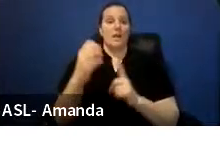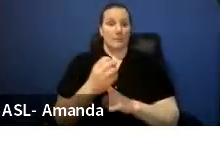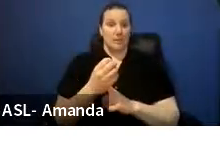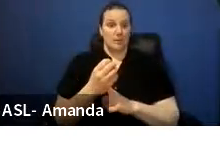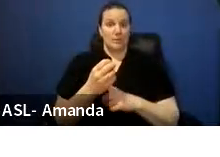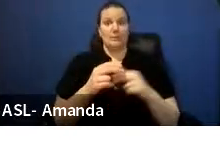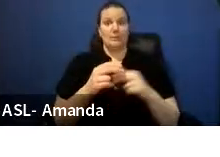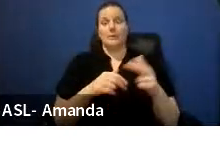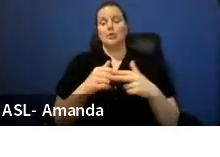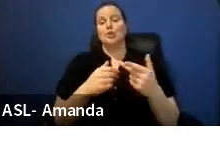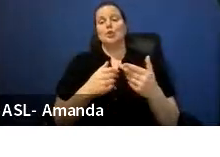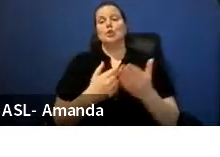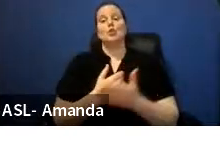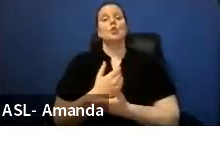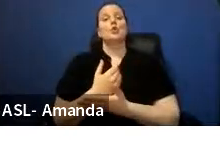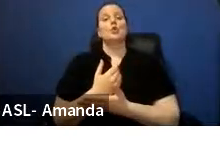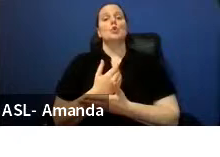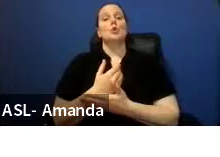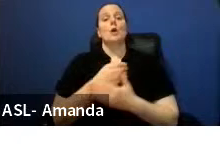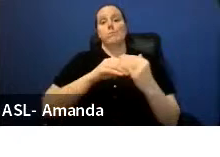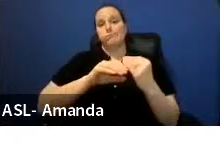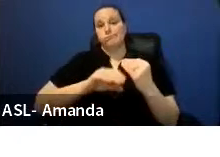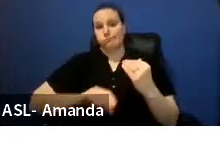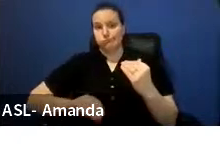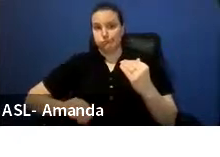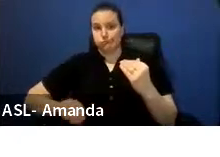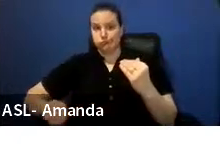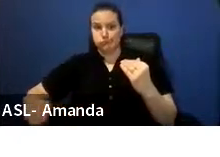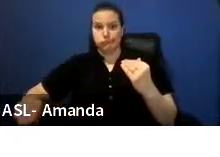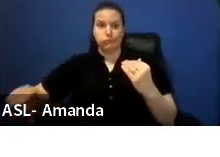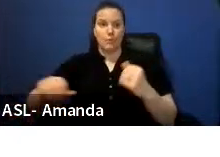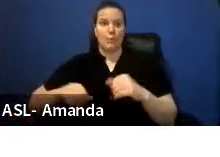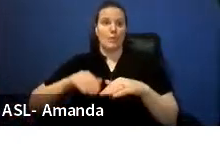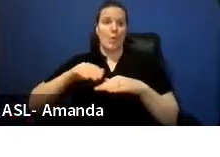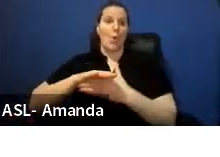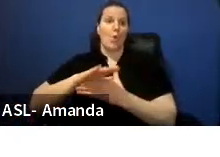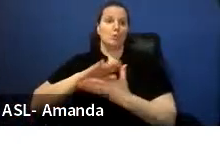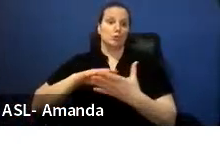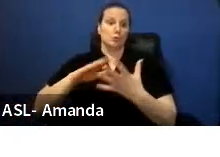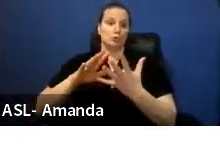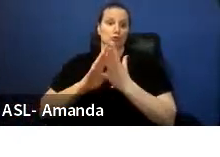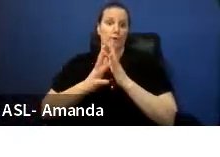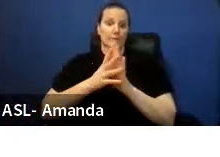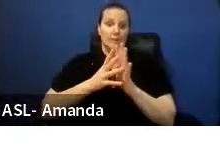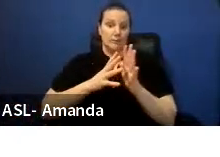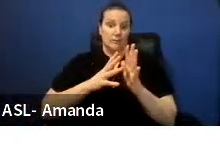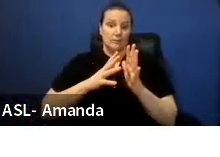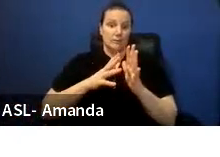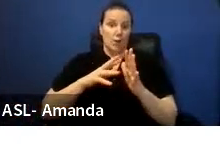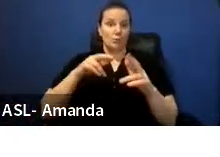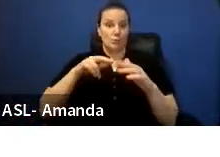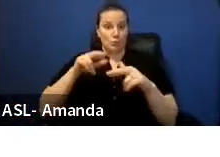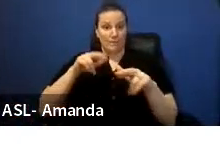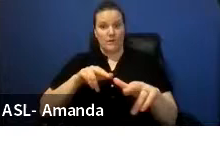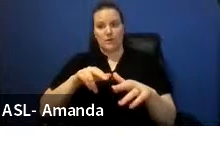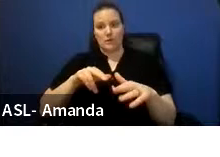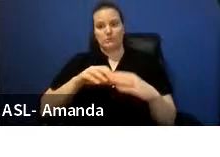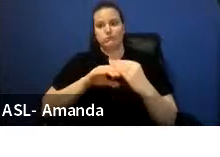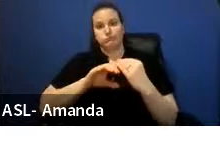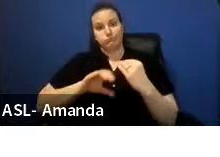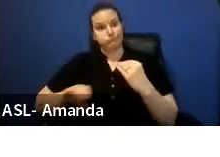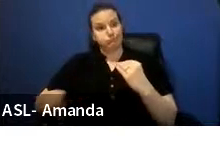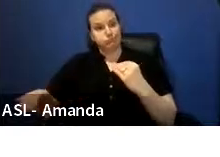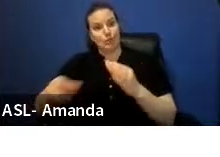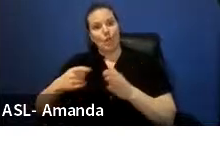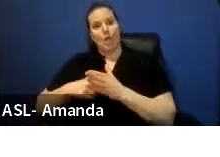building a new immersed tunnel under a deeper river with ocean-going traffic. An immersed tunnel would cost less,